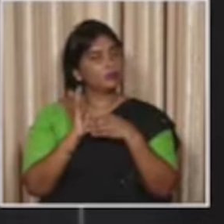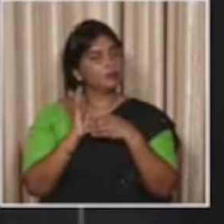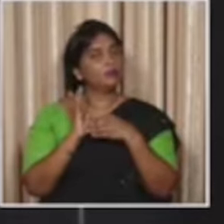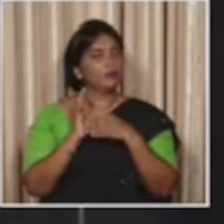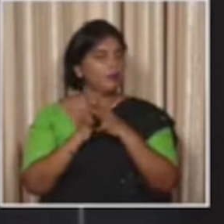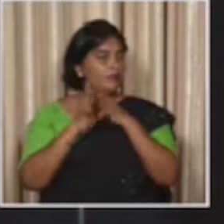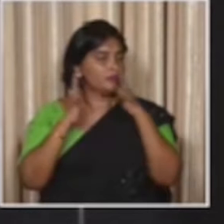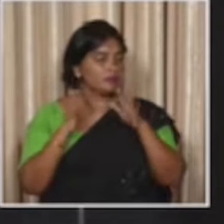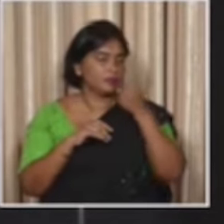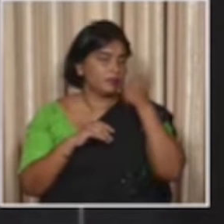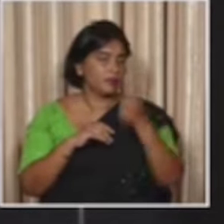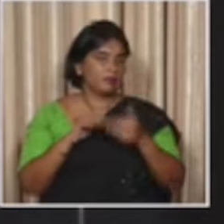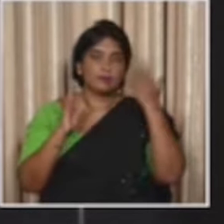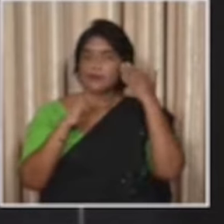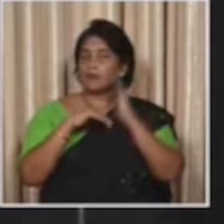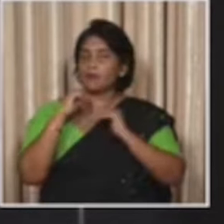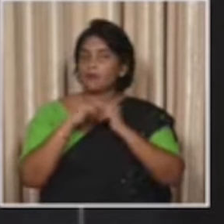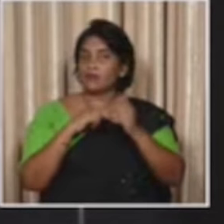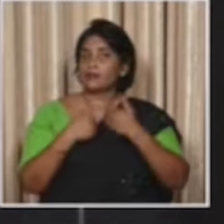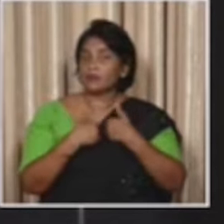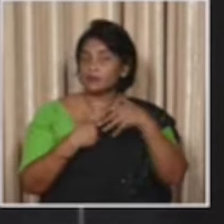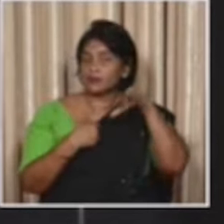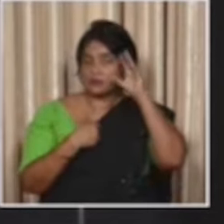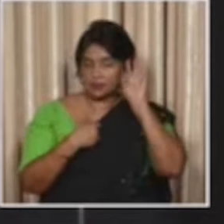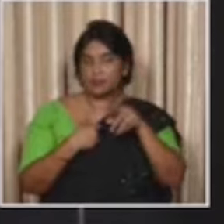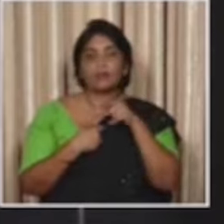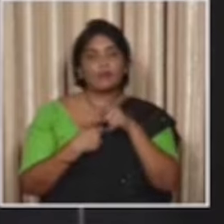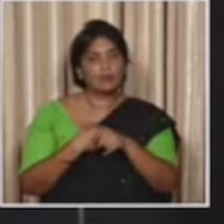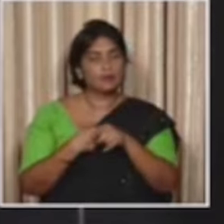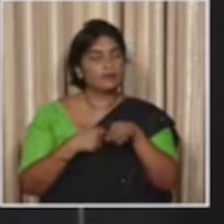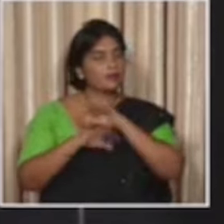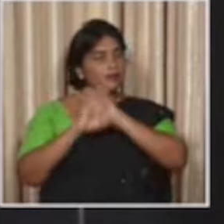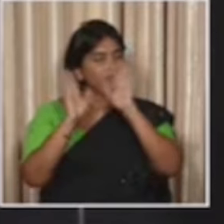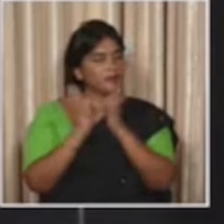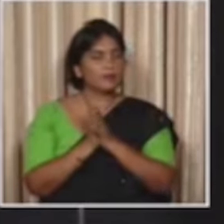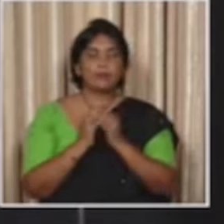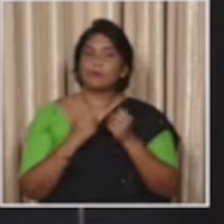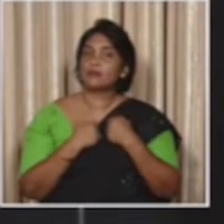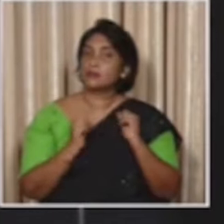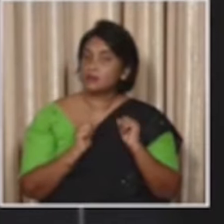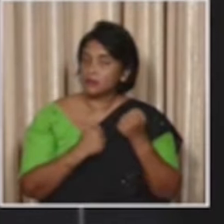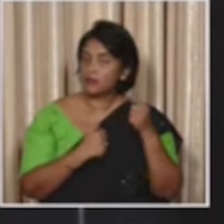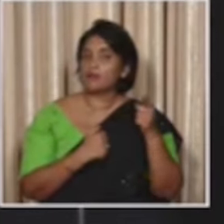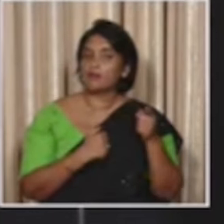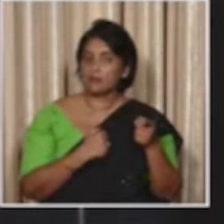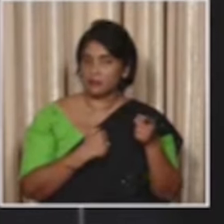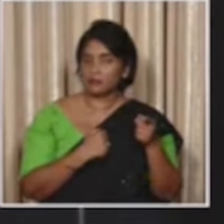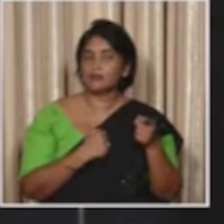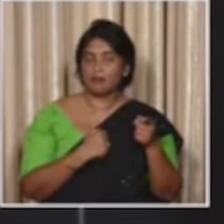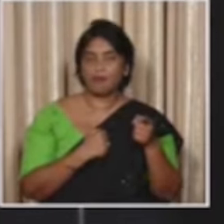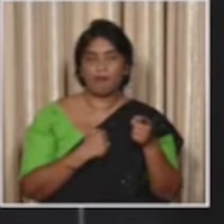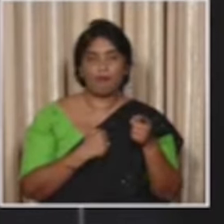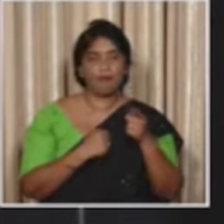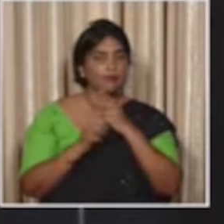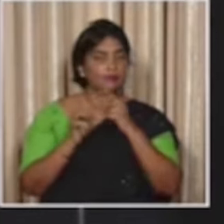to realize that this whole attempt by the Prime Minister Netanyahu to say